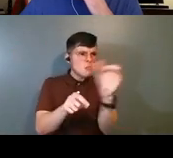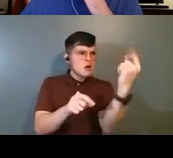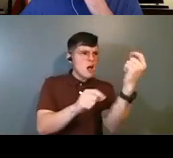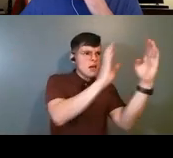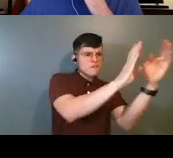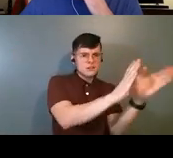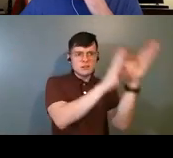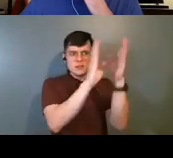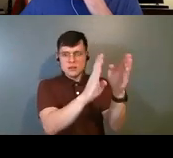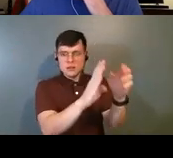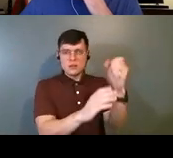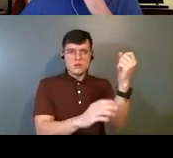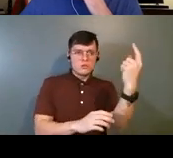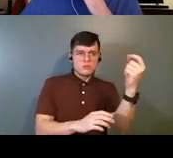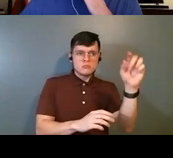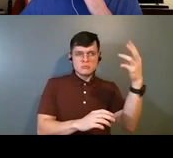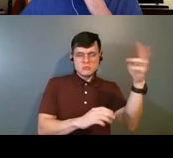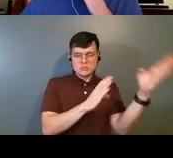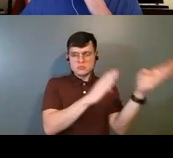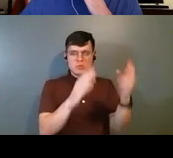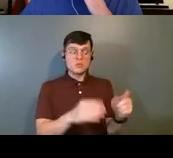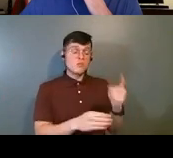checked. Link occur ILX from